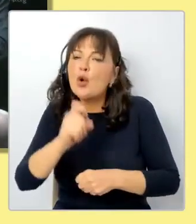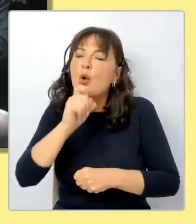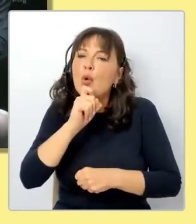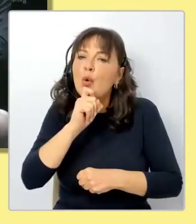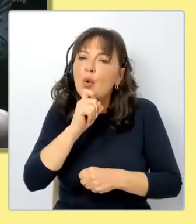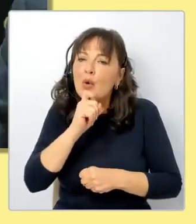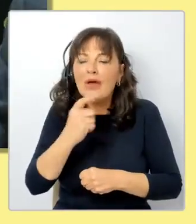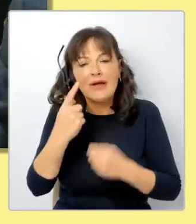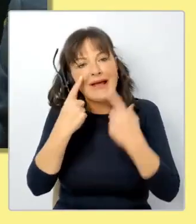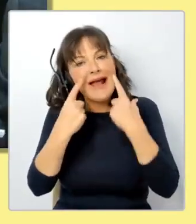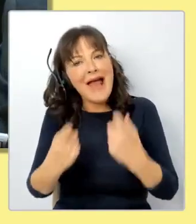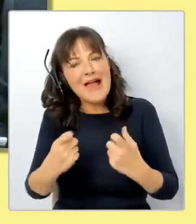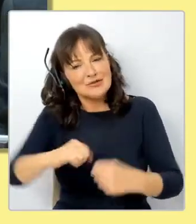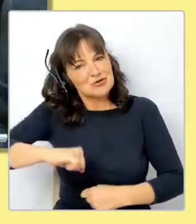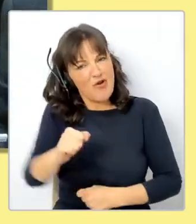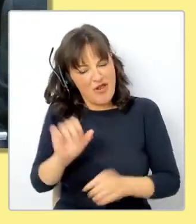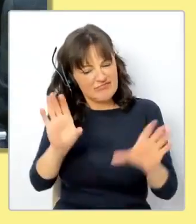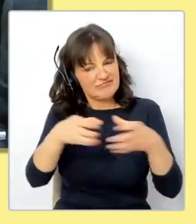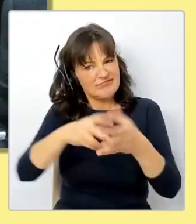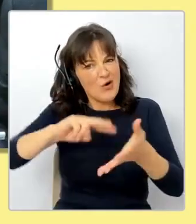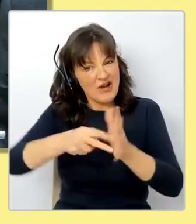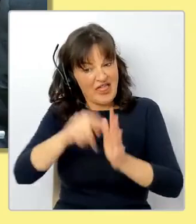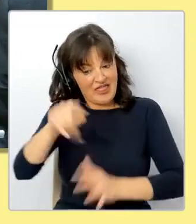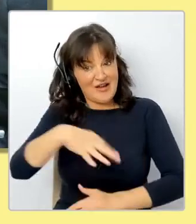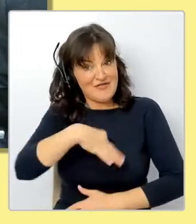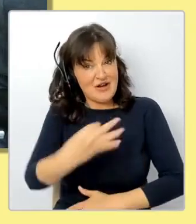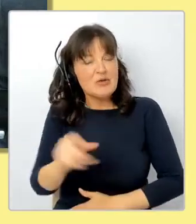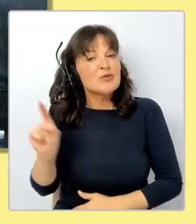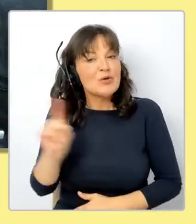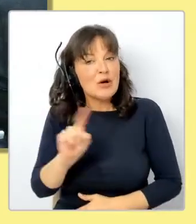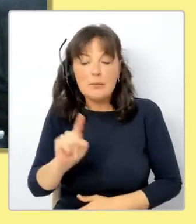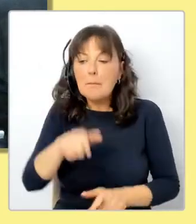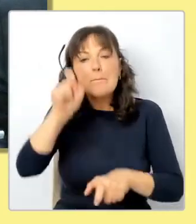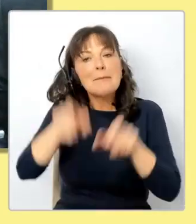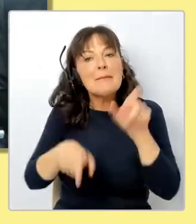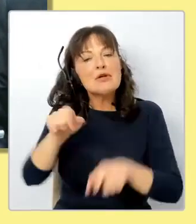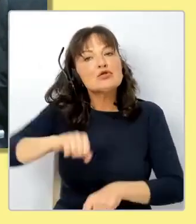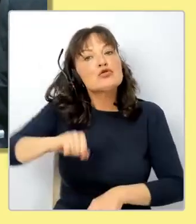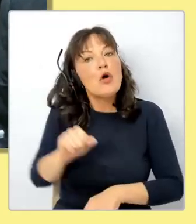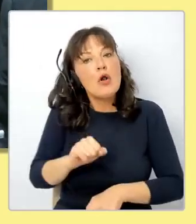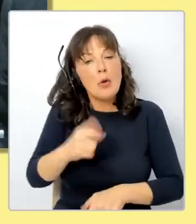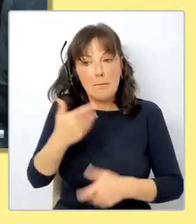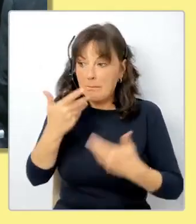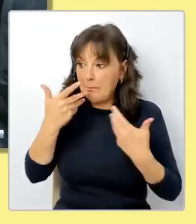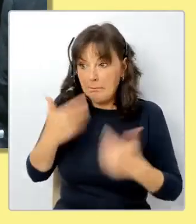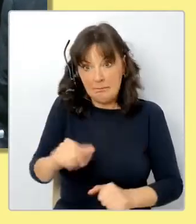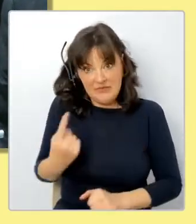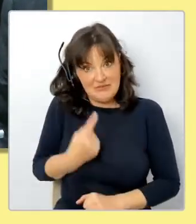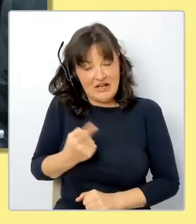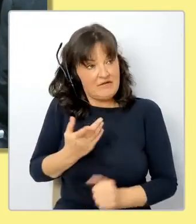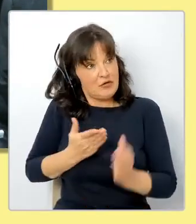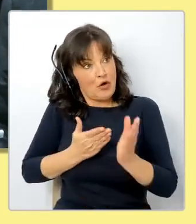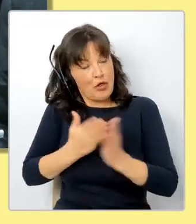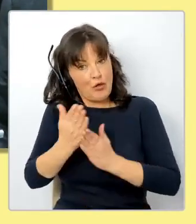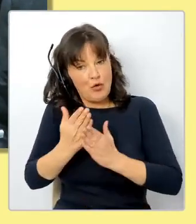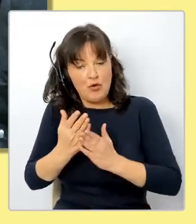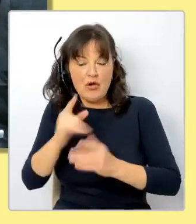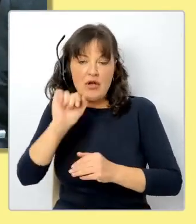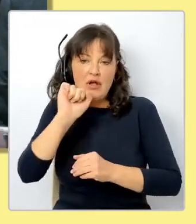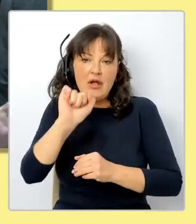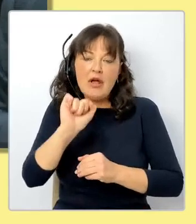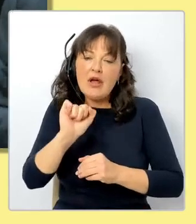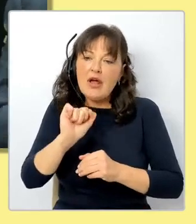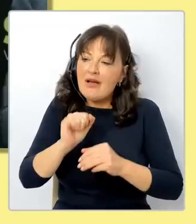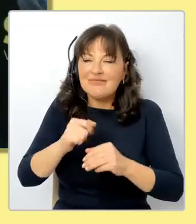they work with or represent, actually, people in Scotland who've been care experienced. And I was lucky enough to get to meet some care experienced